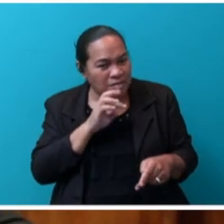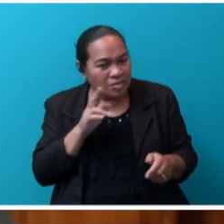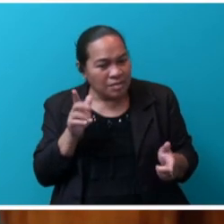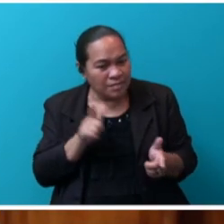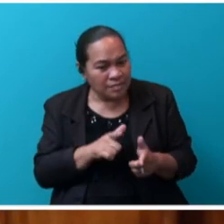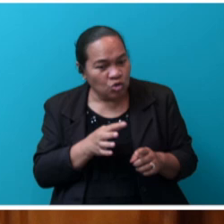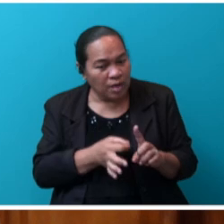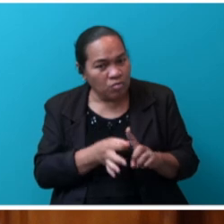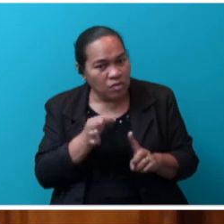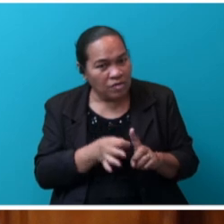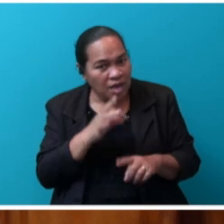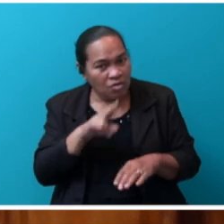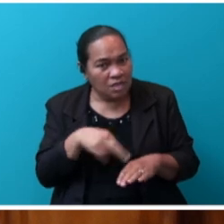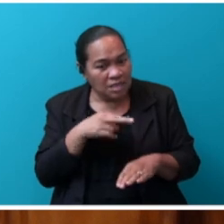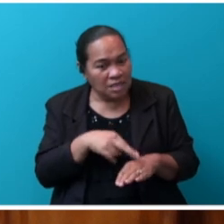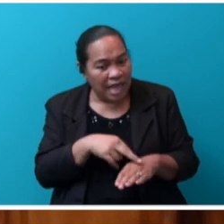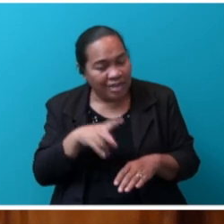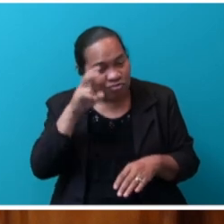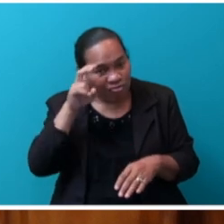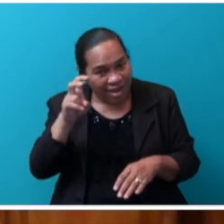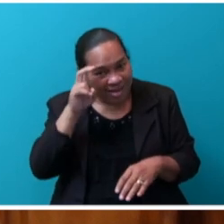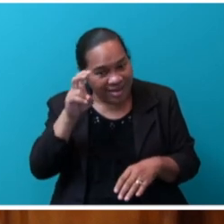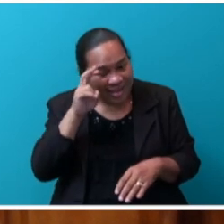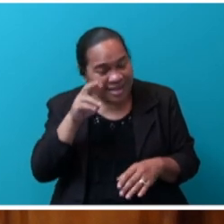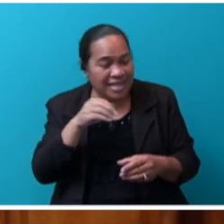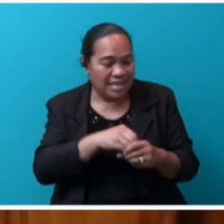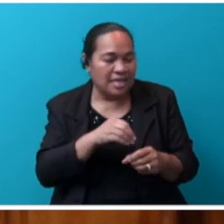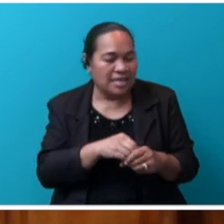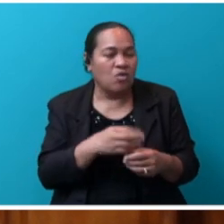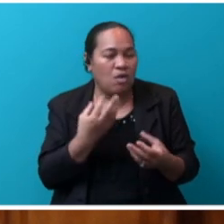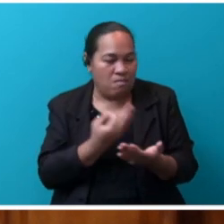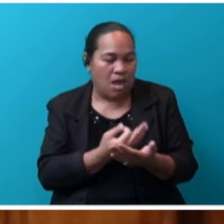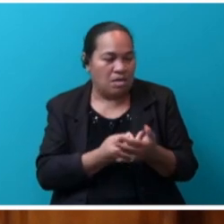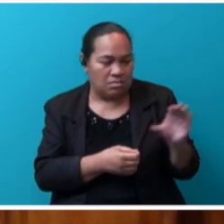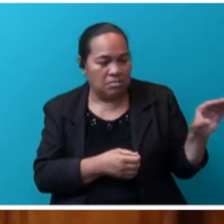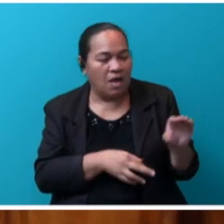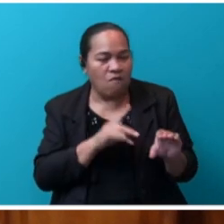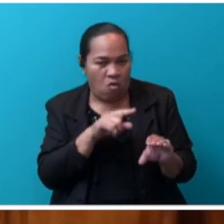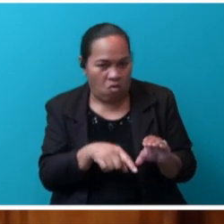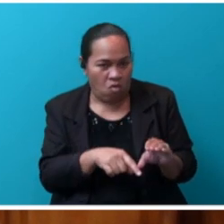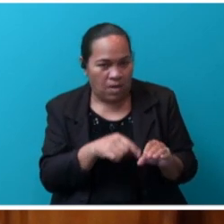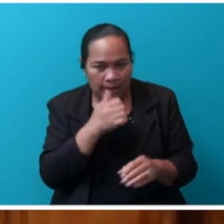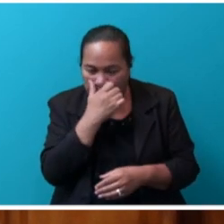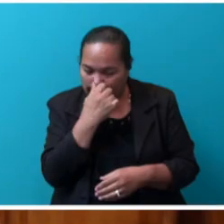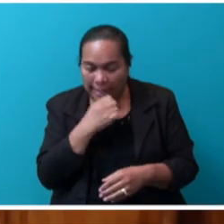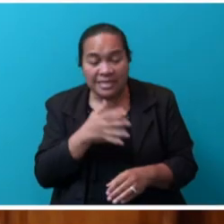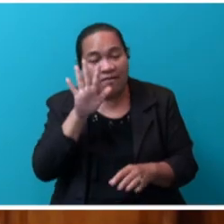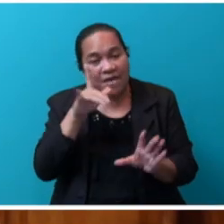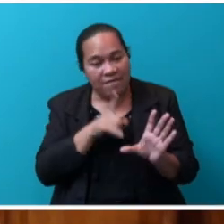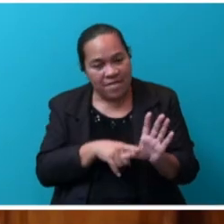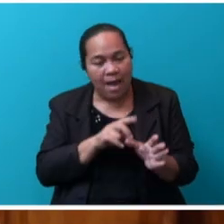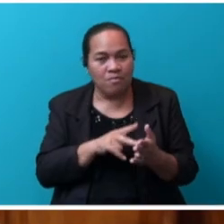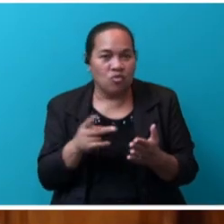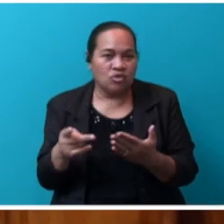improve regional capacity and training in the water and wastewater sector. This is a 5-year project, Mr. Speaker,